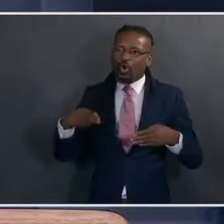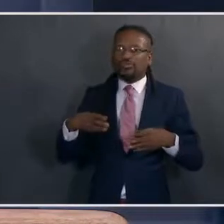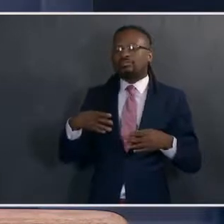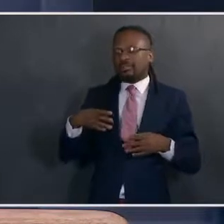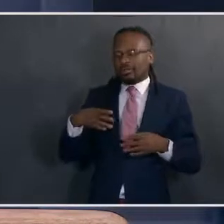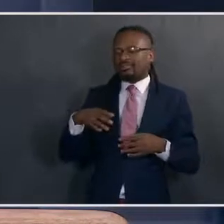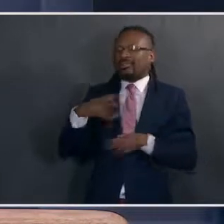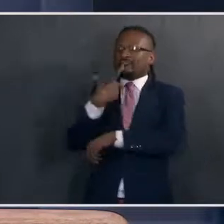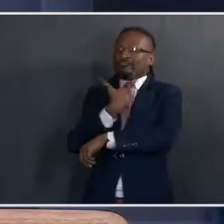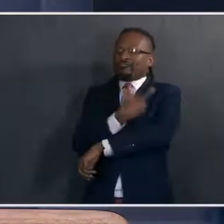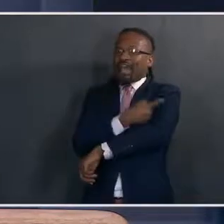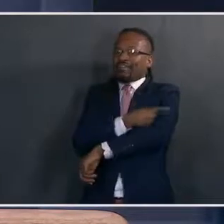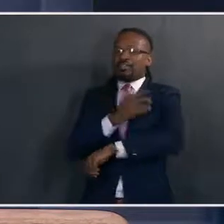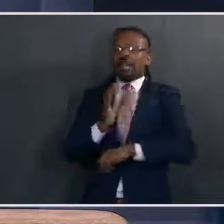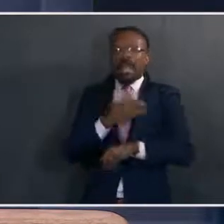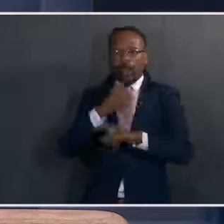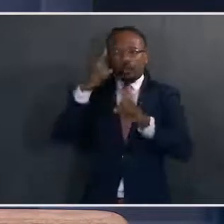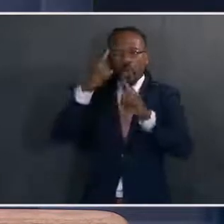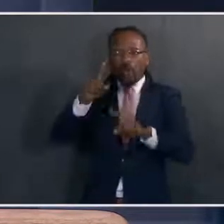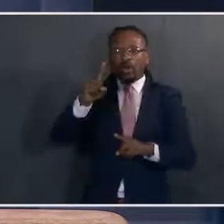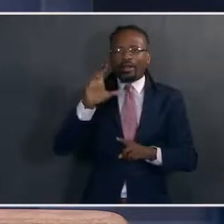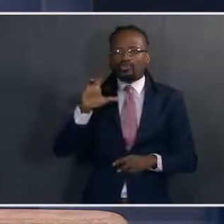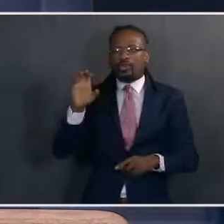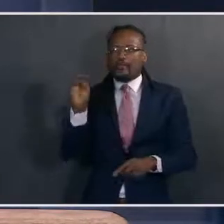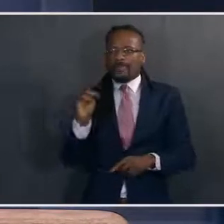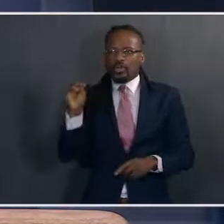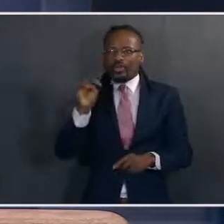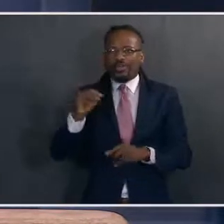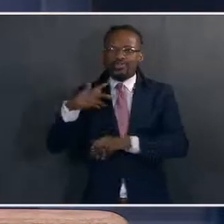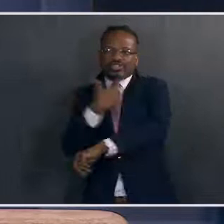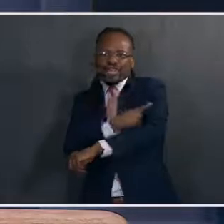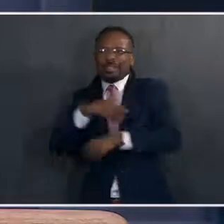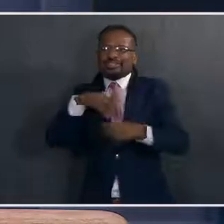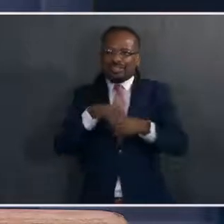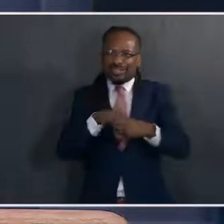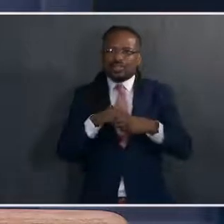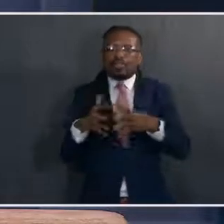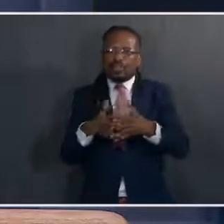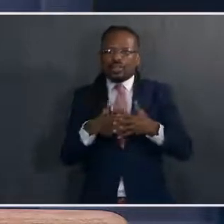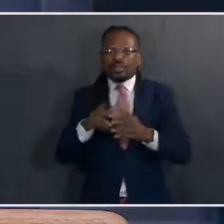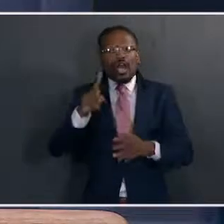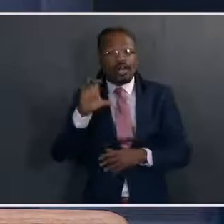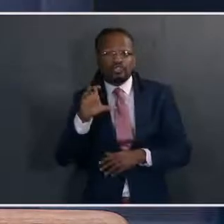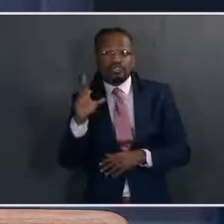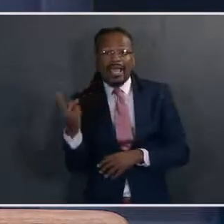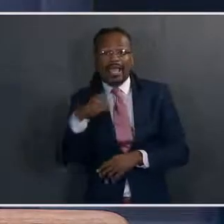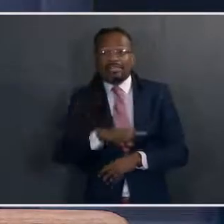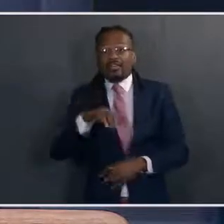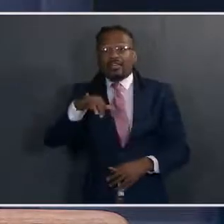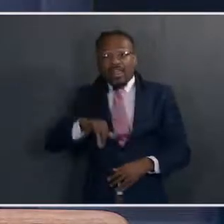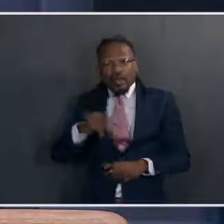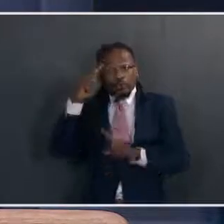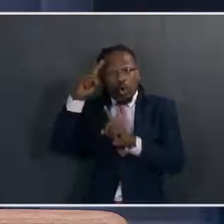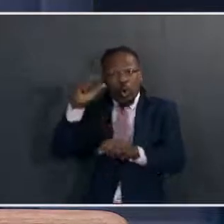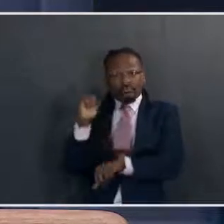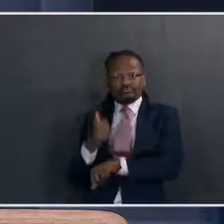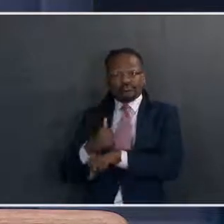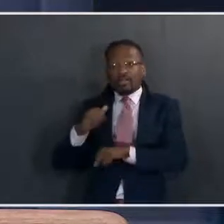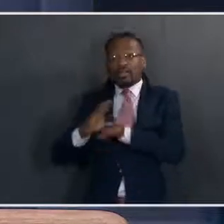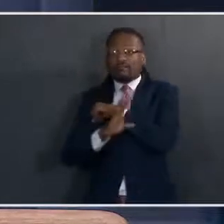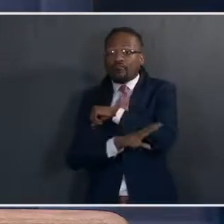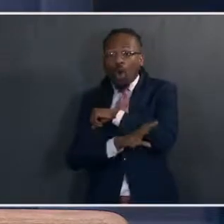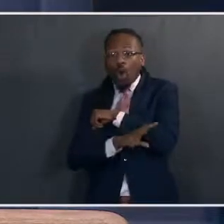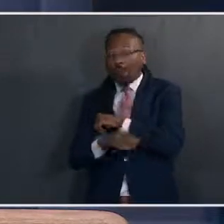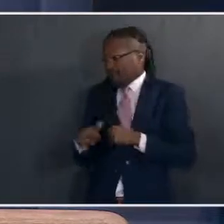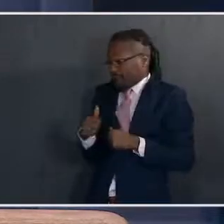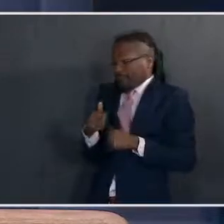goal remains 100 million shots in the arms of Americans in 100 days. And that was a goal that was set in the fall before a single vaccine had been